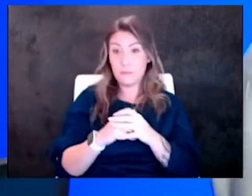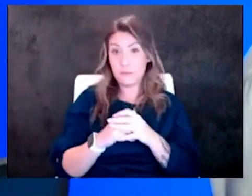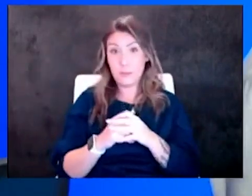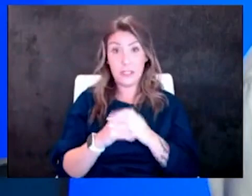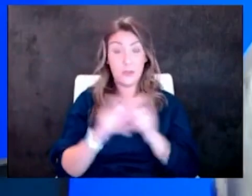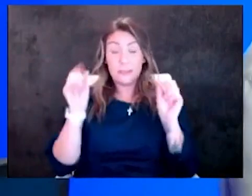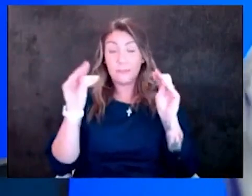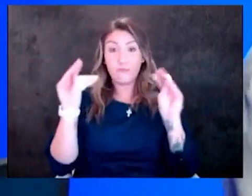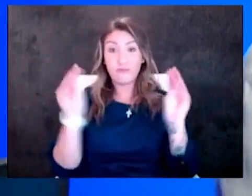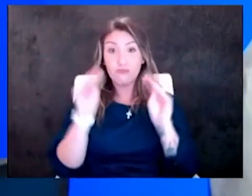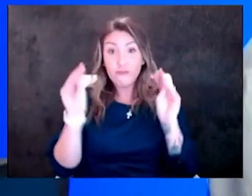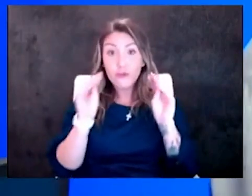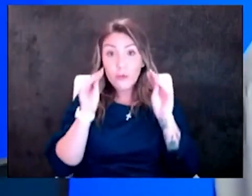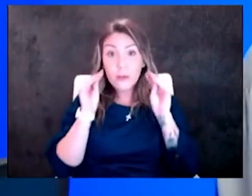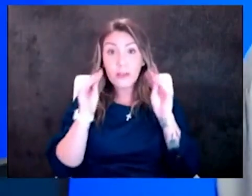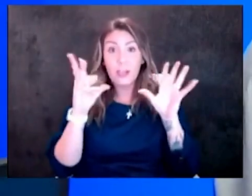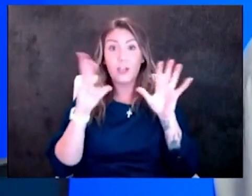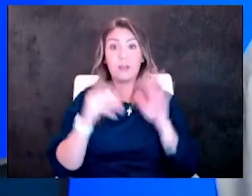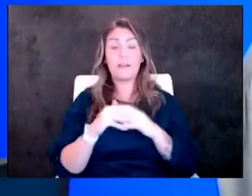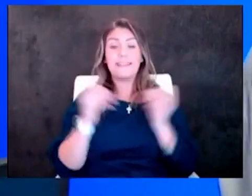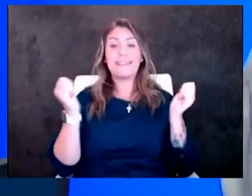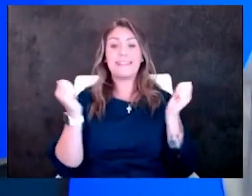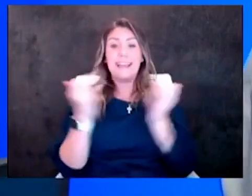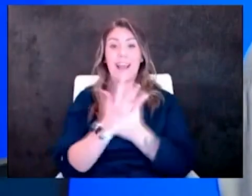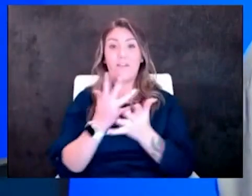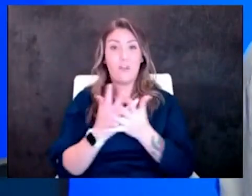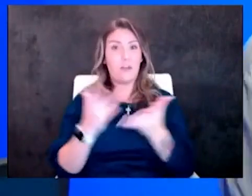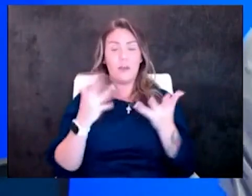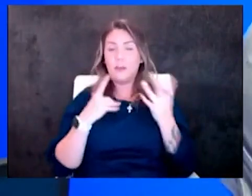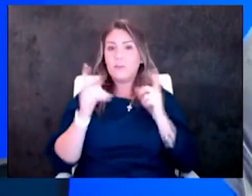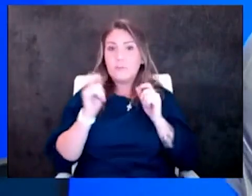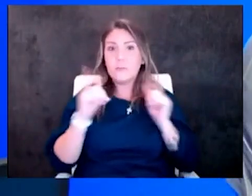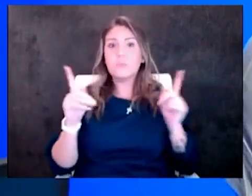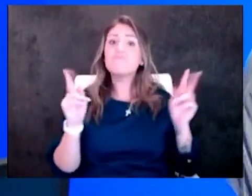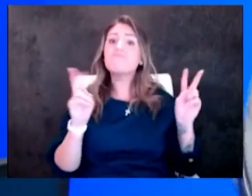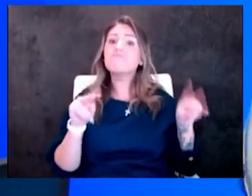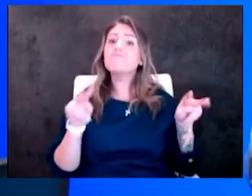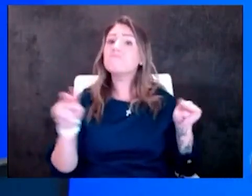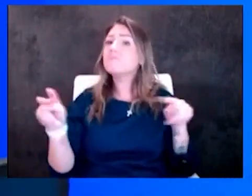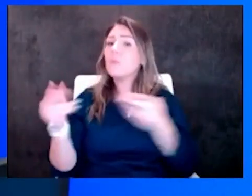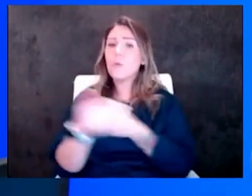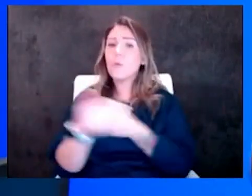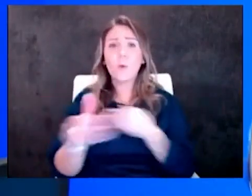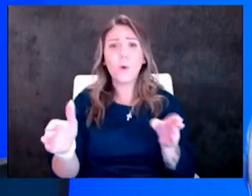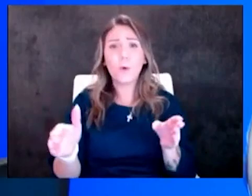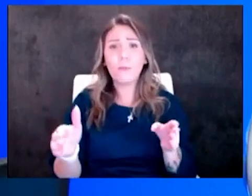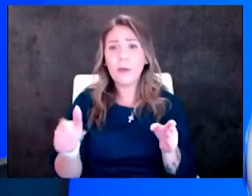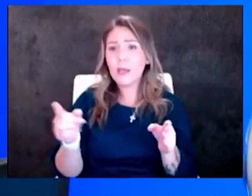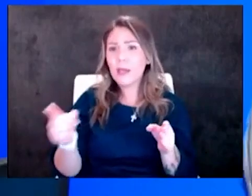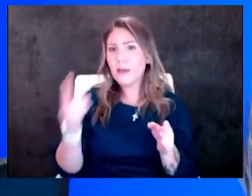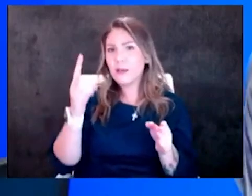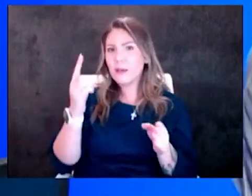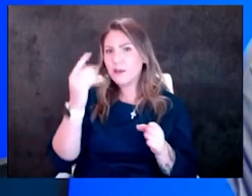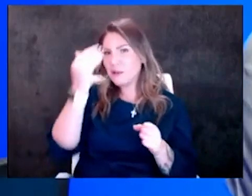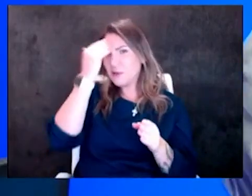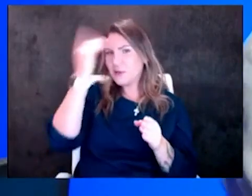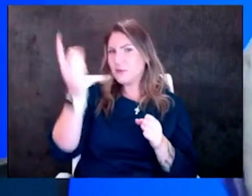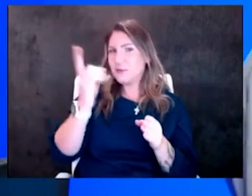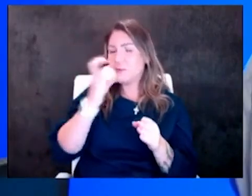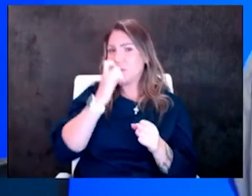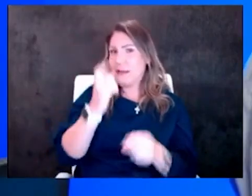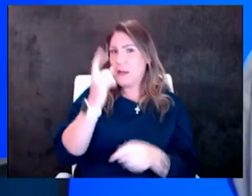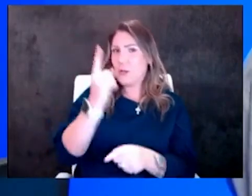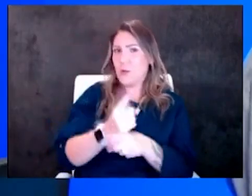miraculous that everything was there. And he looked around the room and he knew something must not have been right because there was his